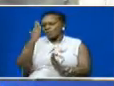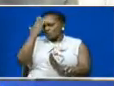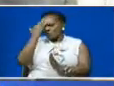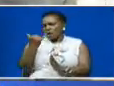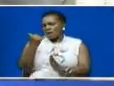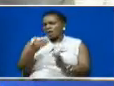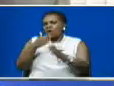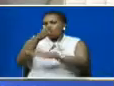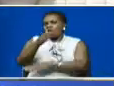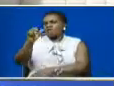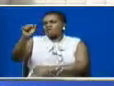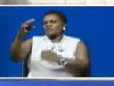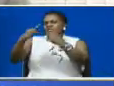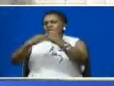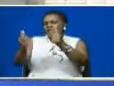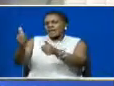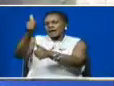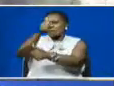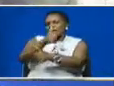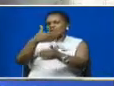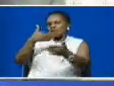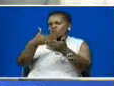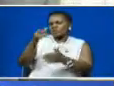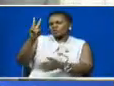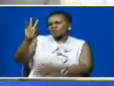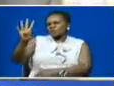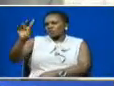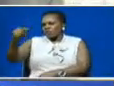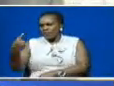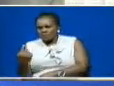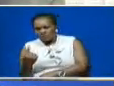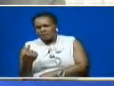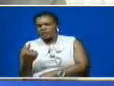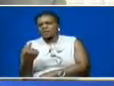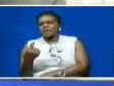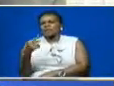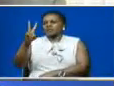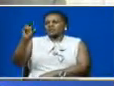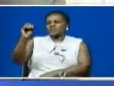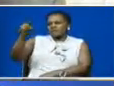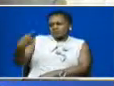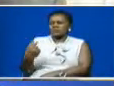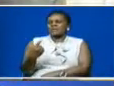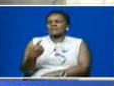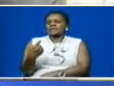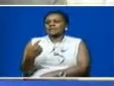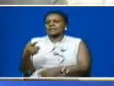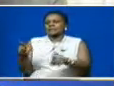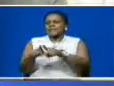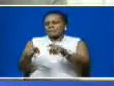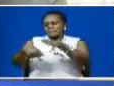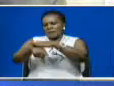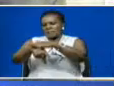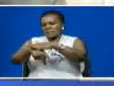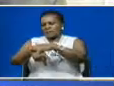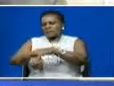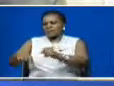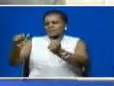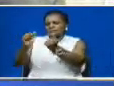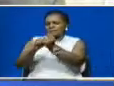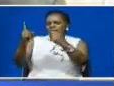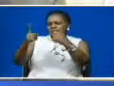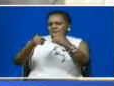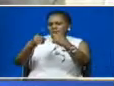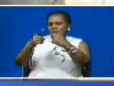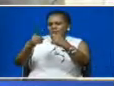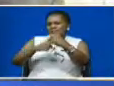teachers 58 and above are about 24,000, and about 20,000 of them are in primary, and about 6,000 of